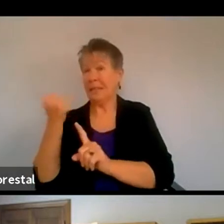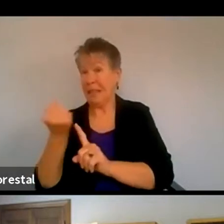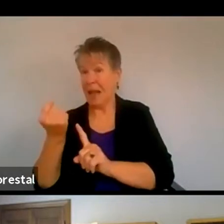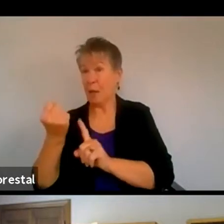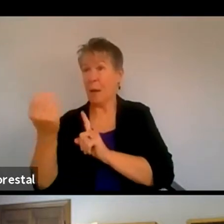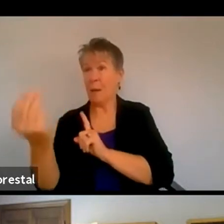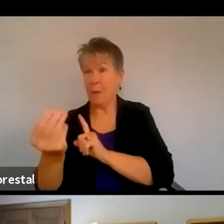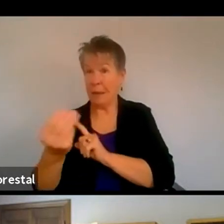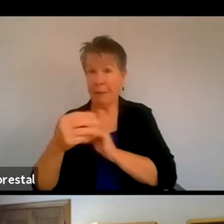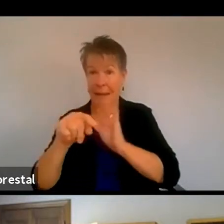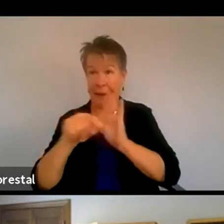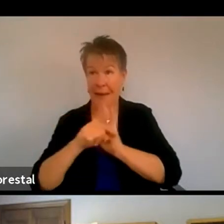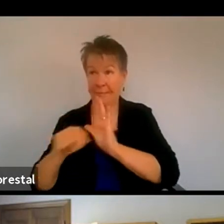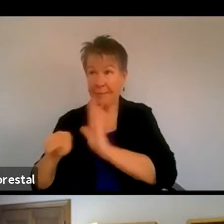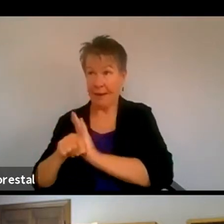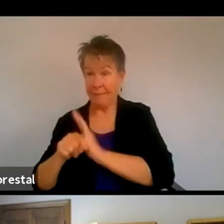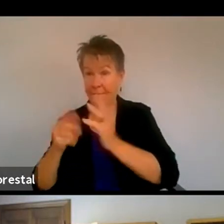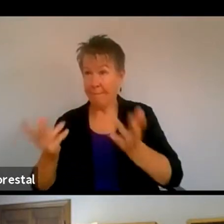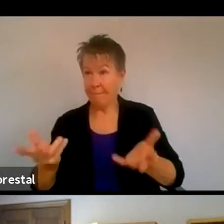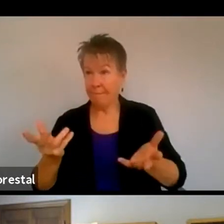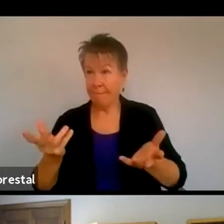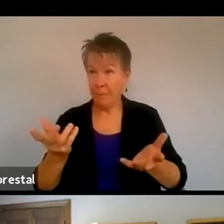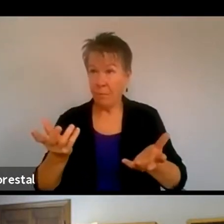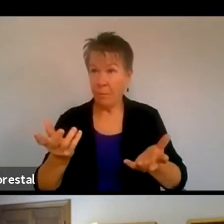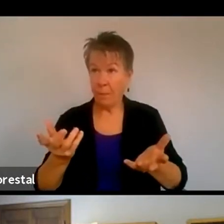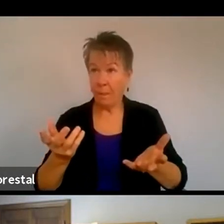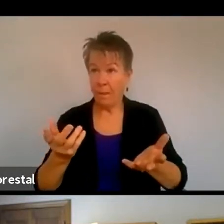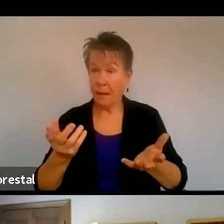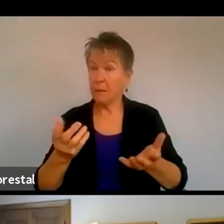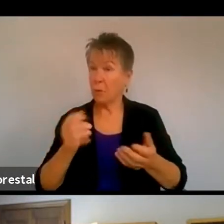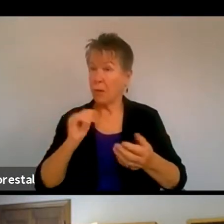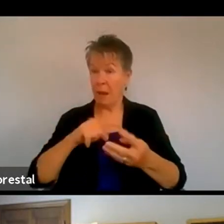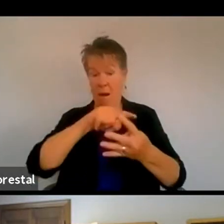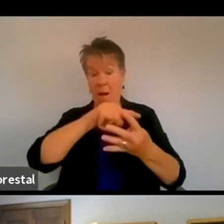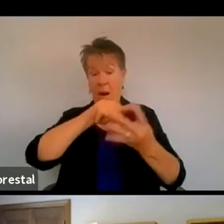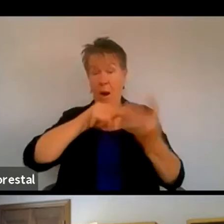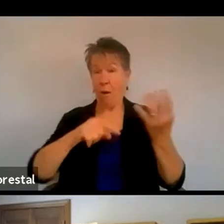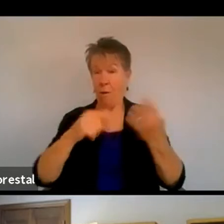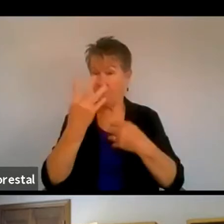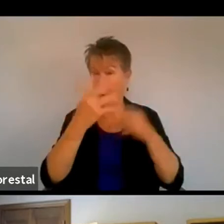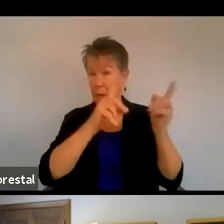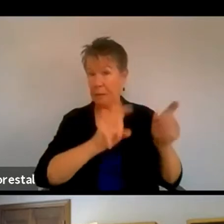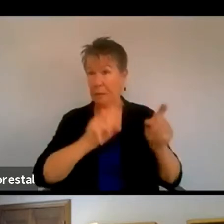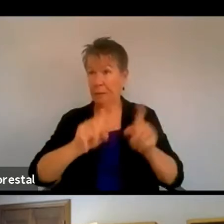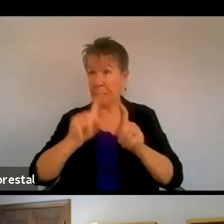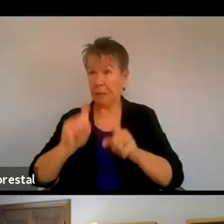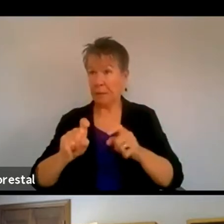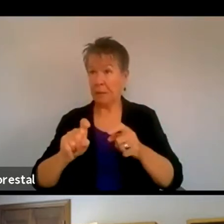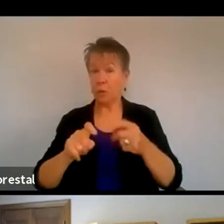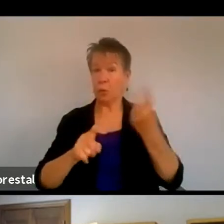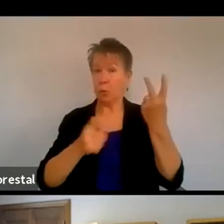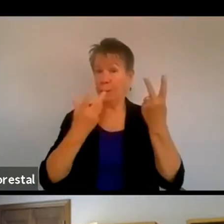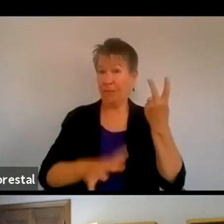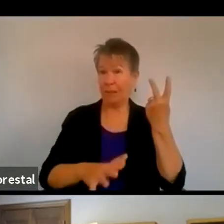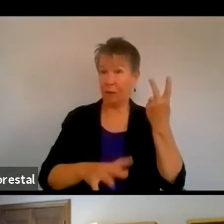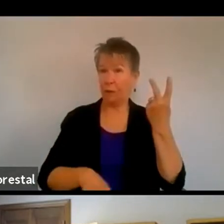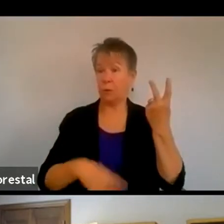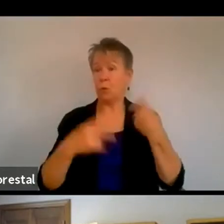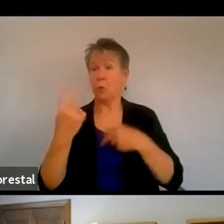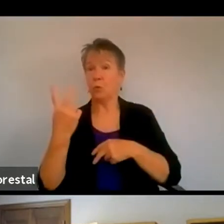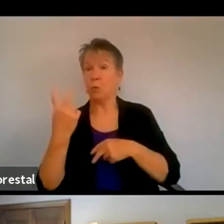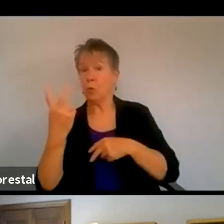days. And again, we're not COVID positive and we have no symptoms. And so the 2 tests we've taken already are